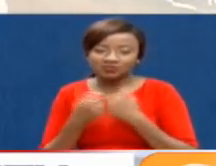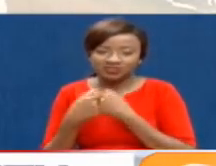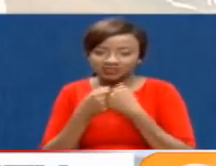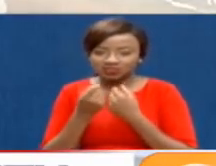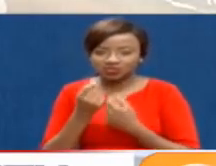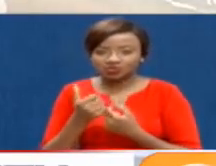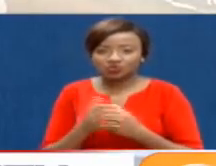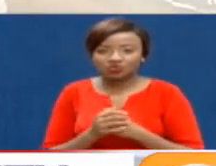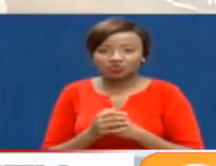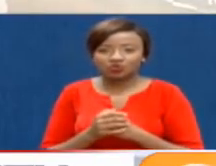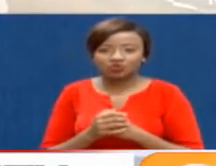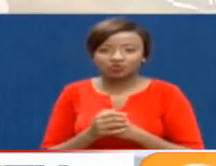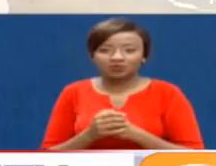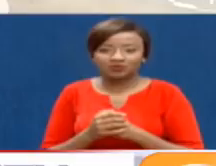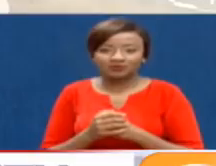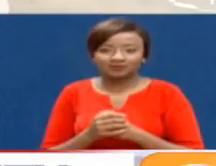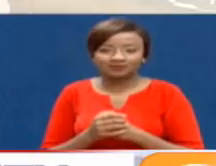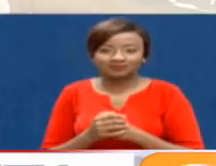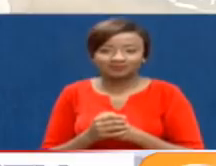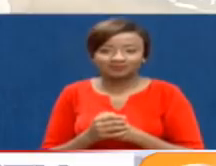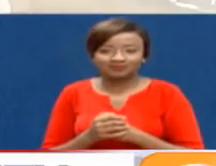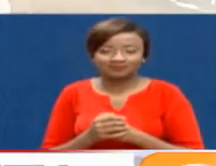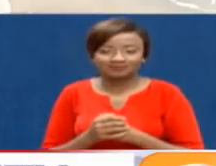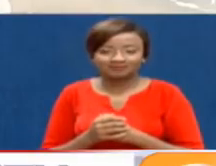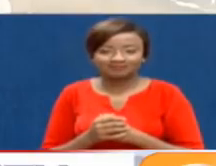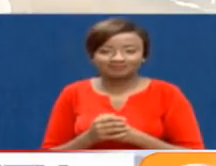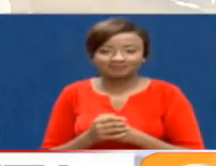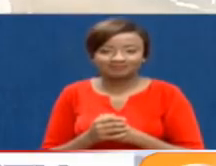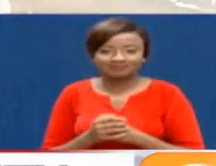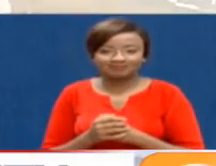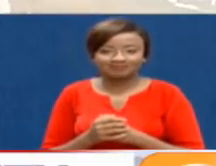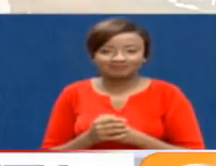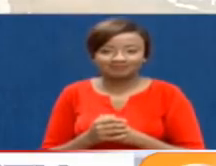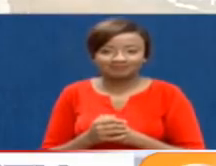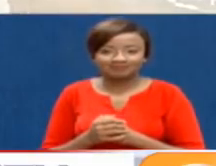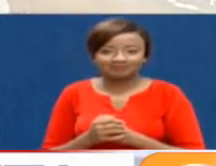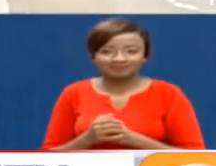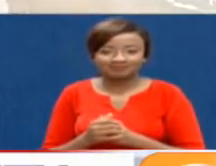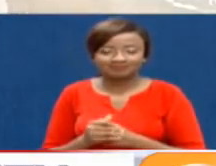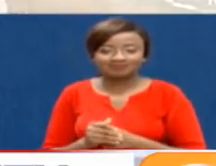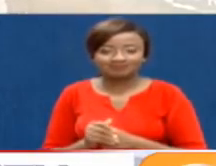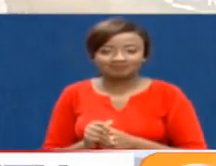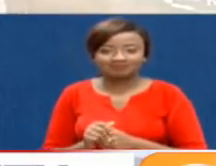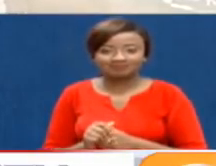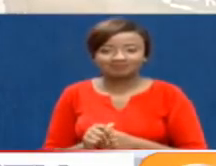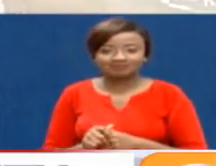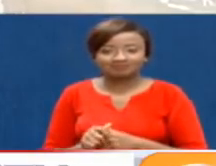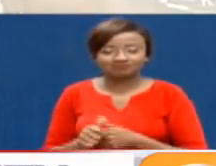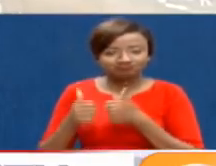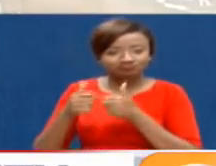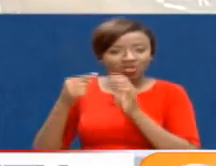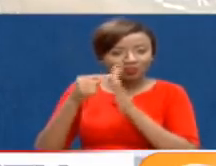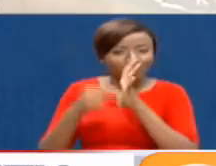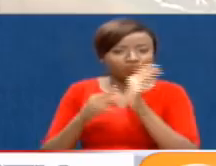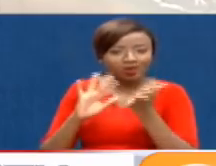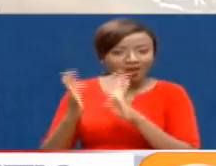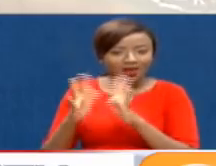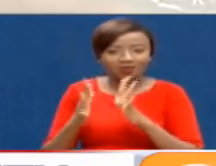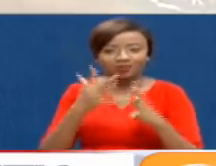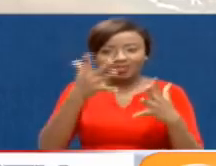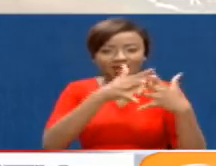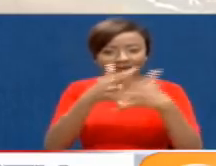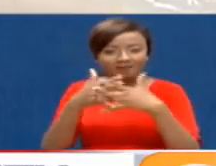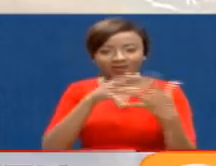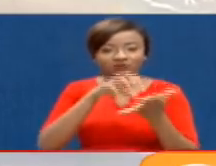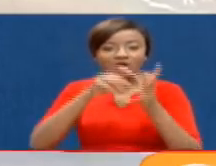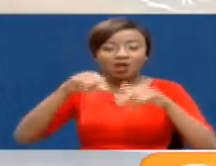us to break. That was the plan initially. You are watching Citizen Weekend, but great insights from him on the situation in the U.S.